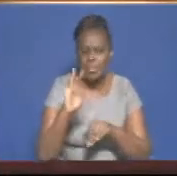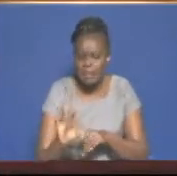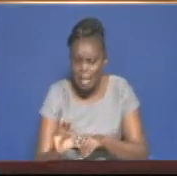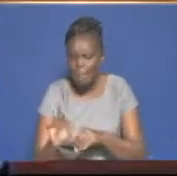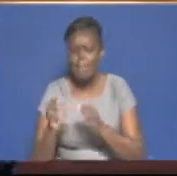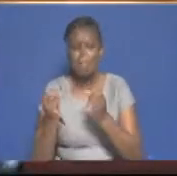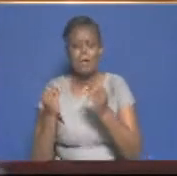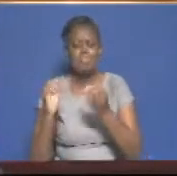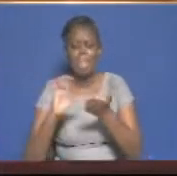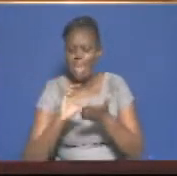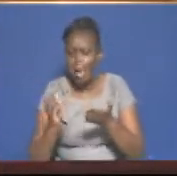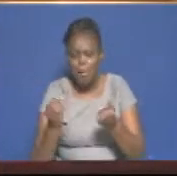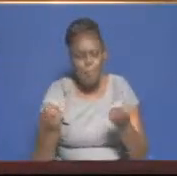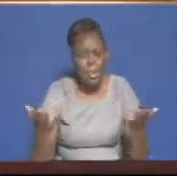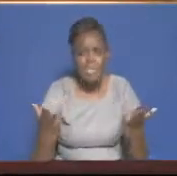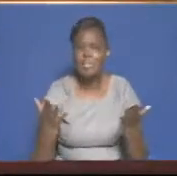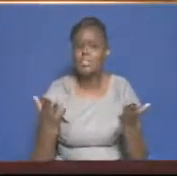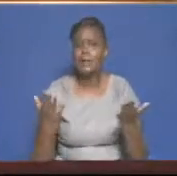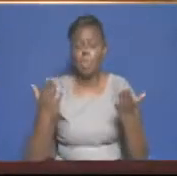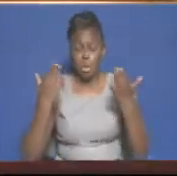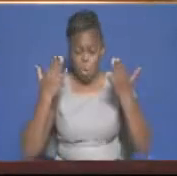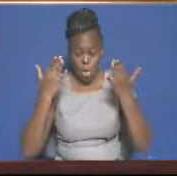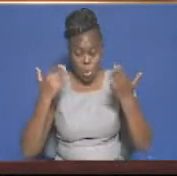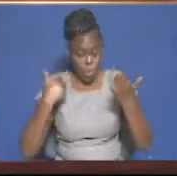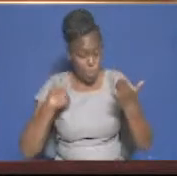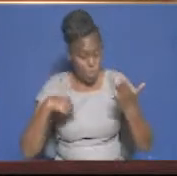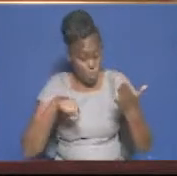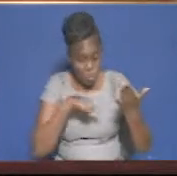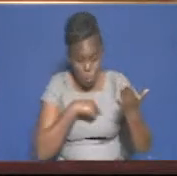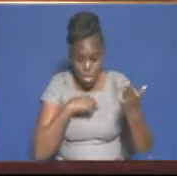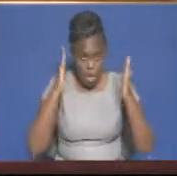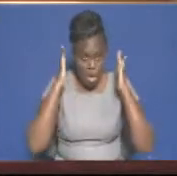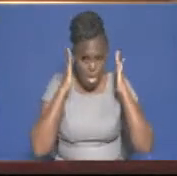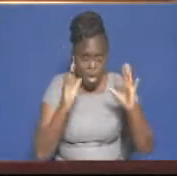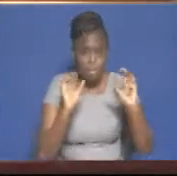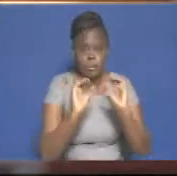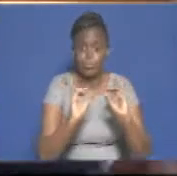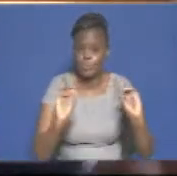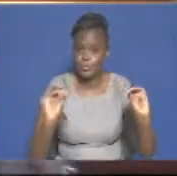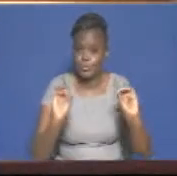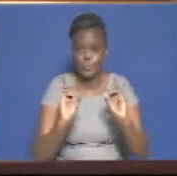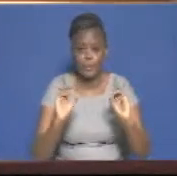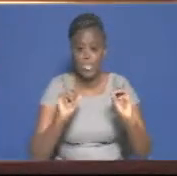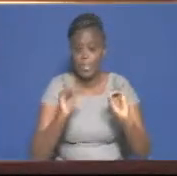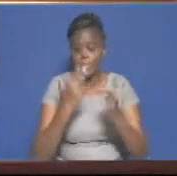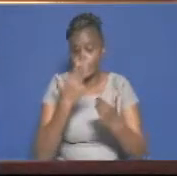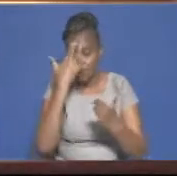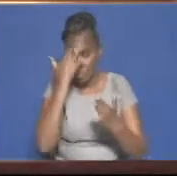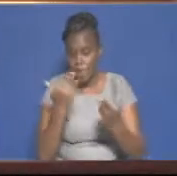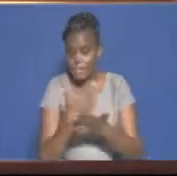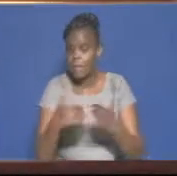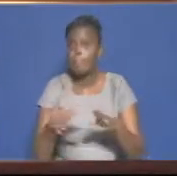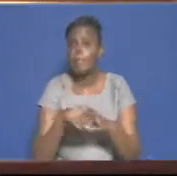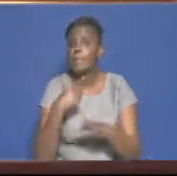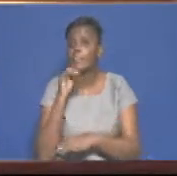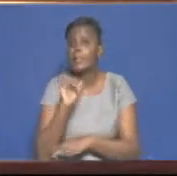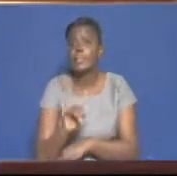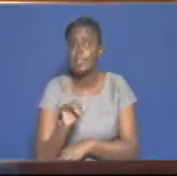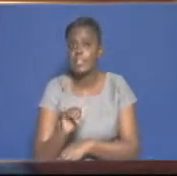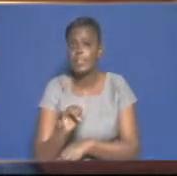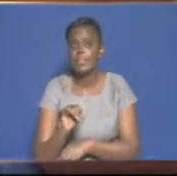has come in, blah, blah, blah. So we don't pay attention. And that's why some members say